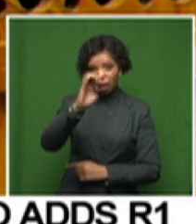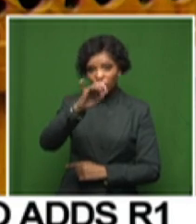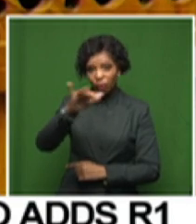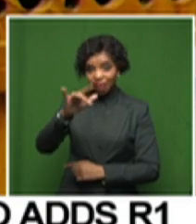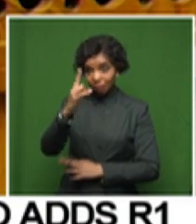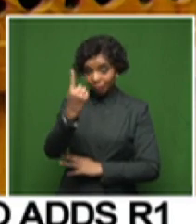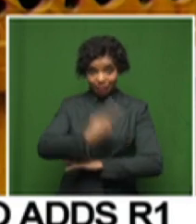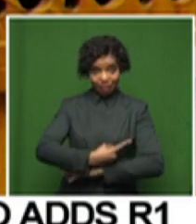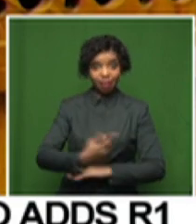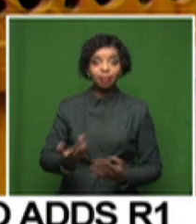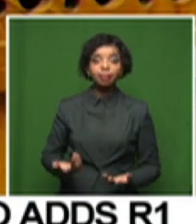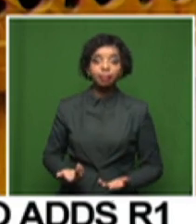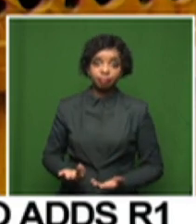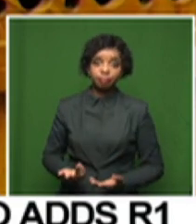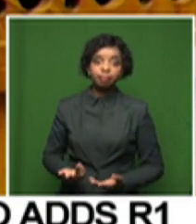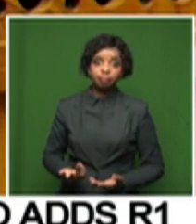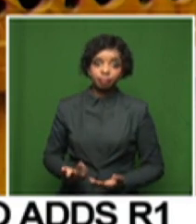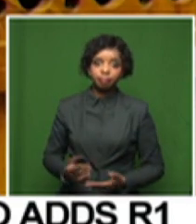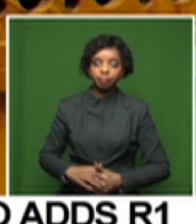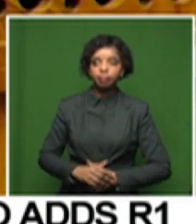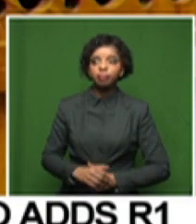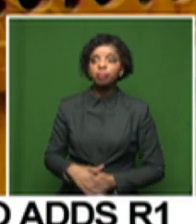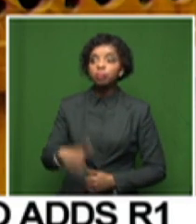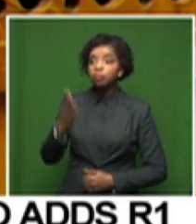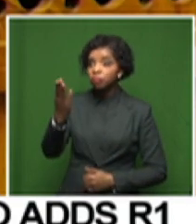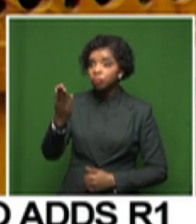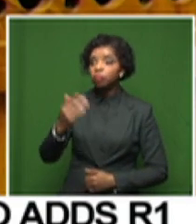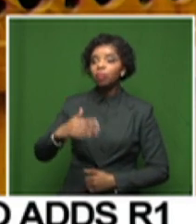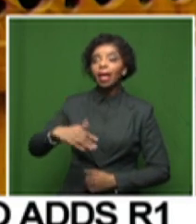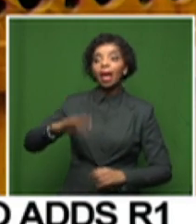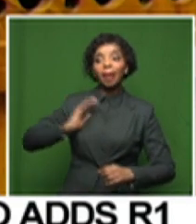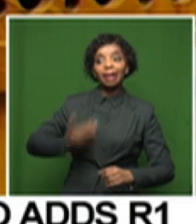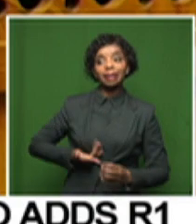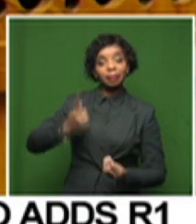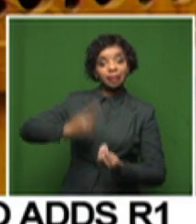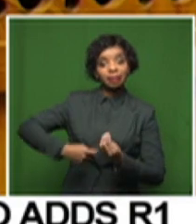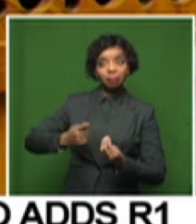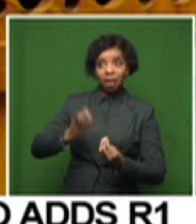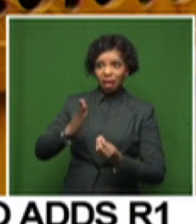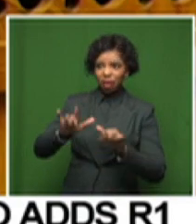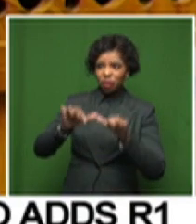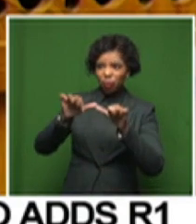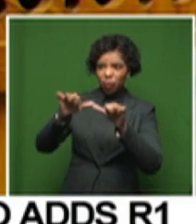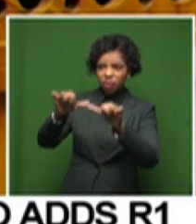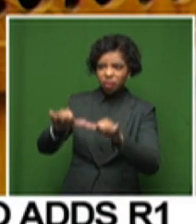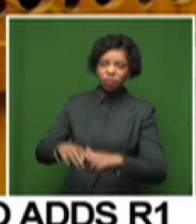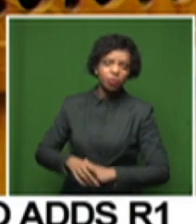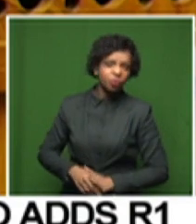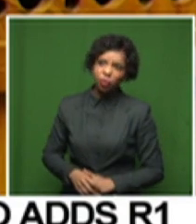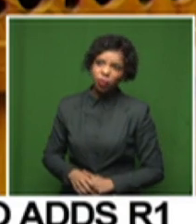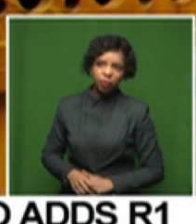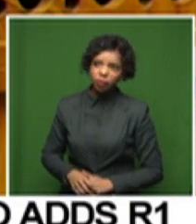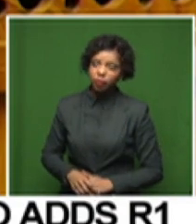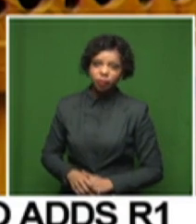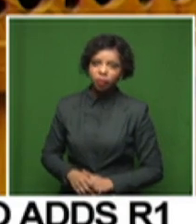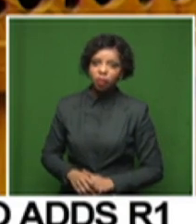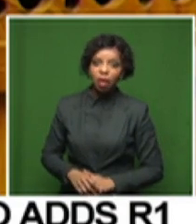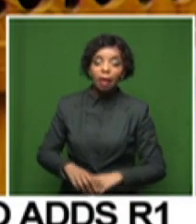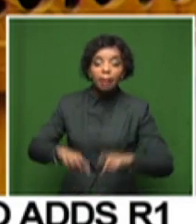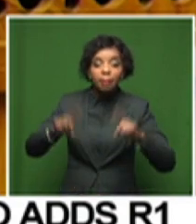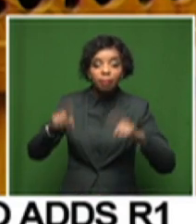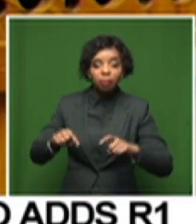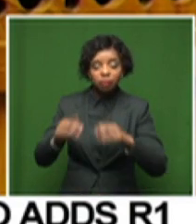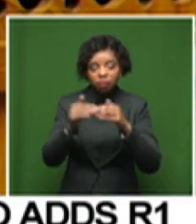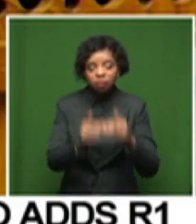Madam Speaker, this cannot continue. We must be careful to avoid the